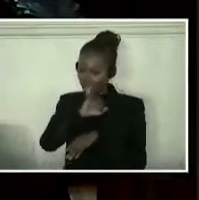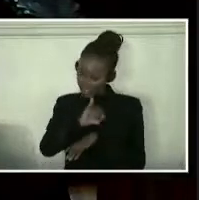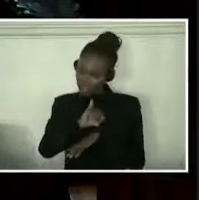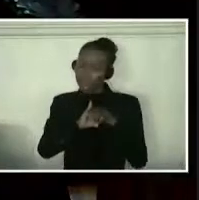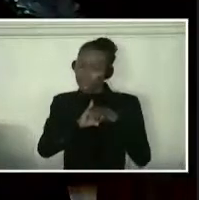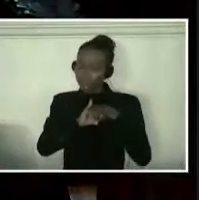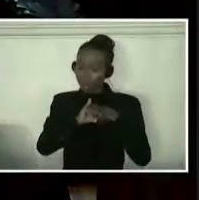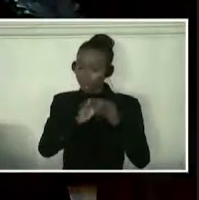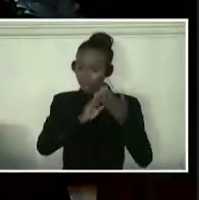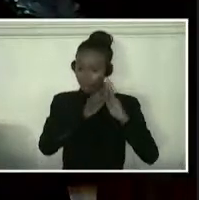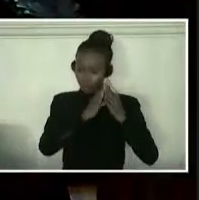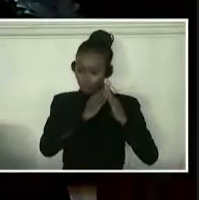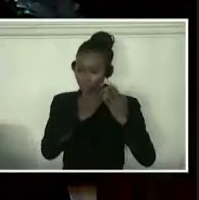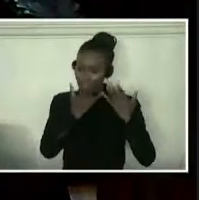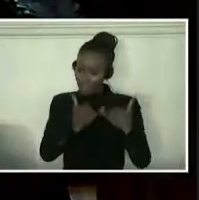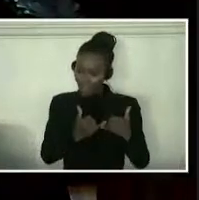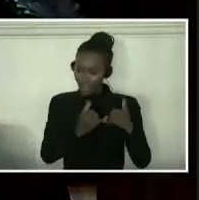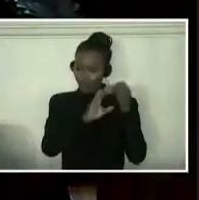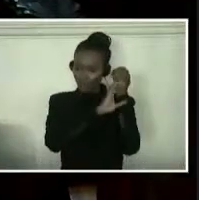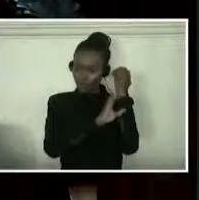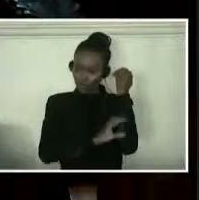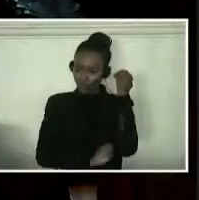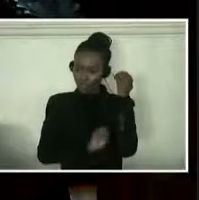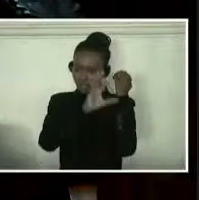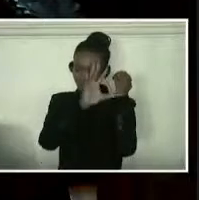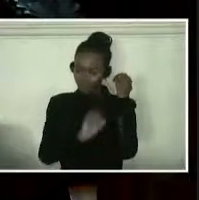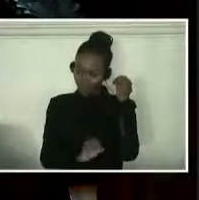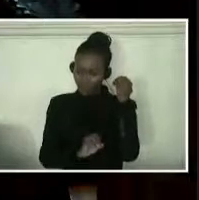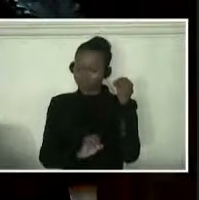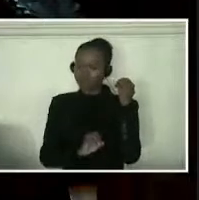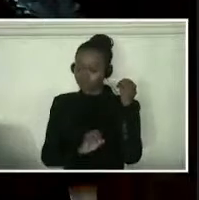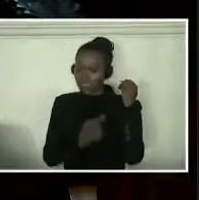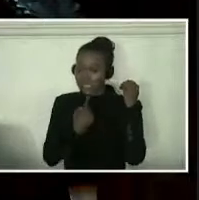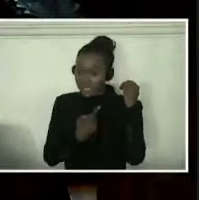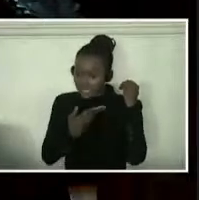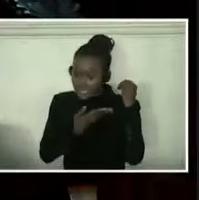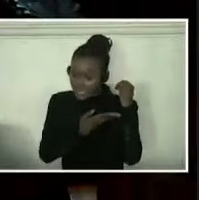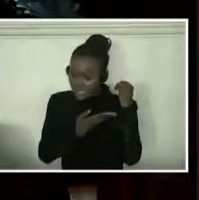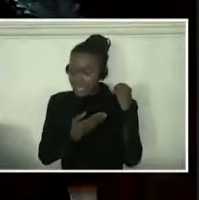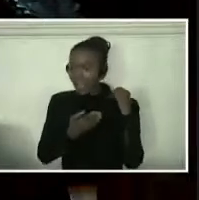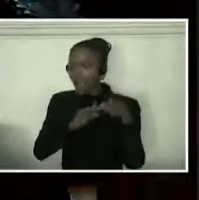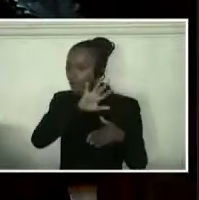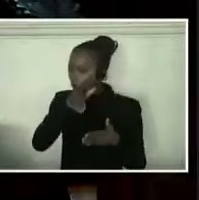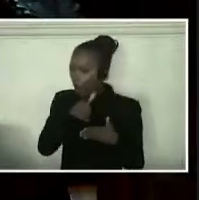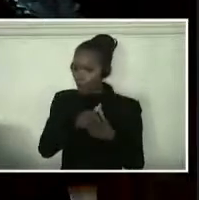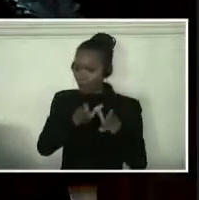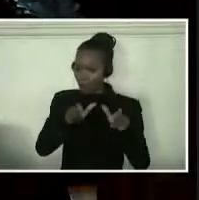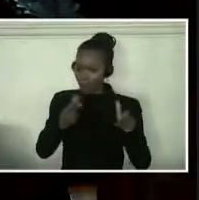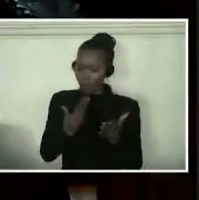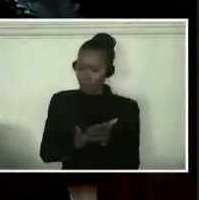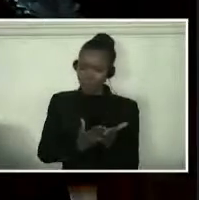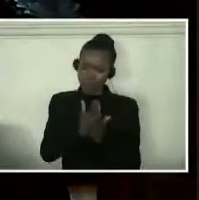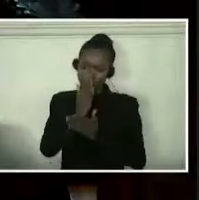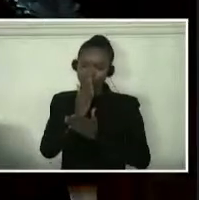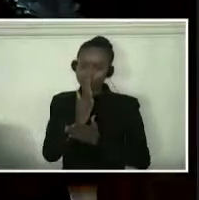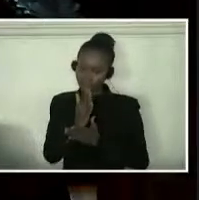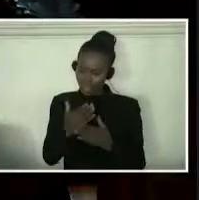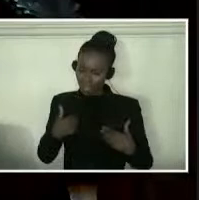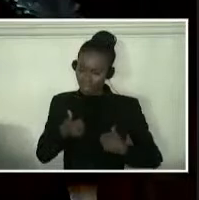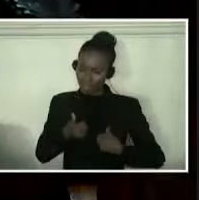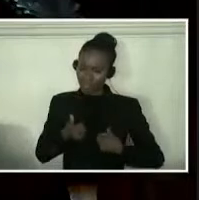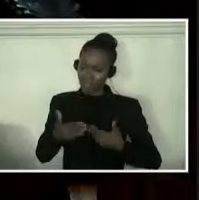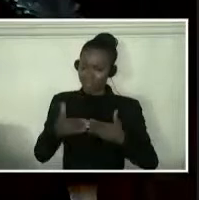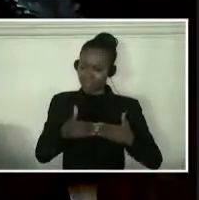our constitution states that everyone has a right to access uh of access to health care services while we are